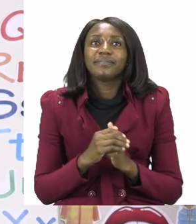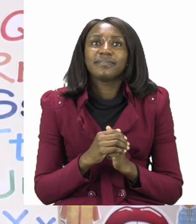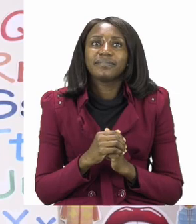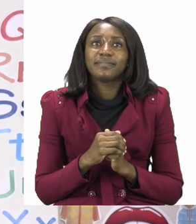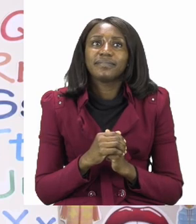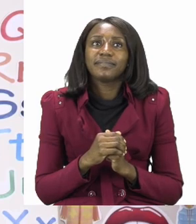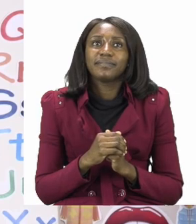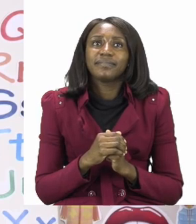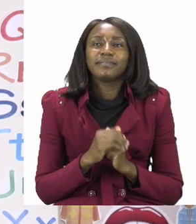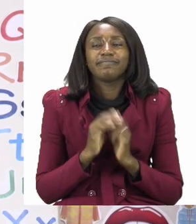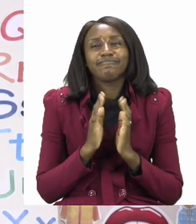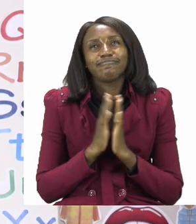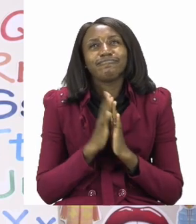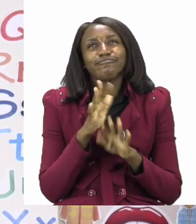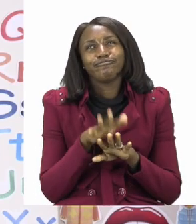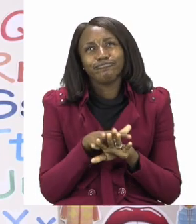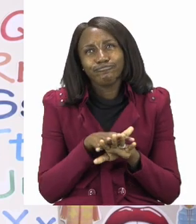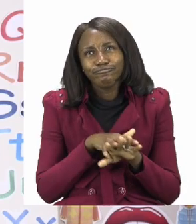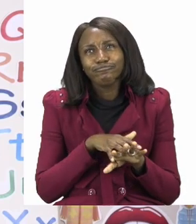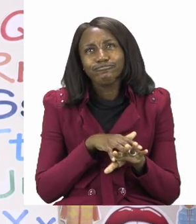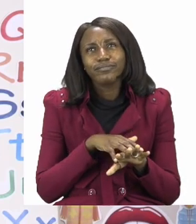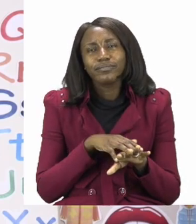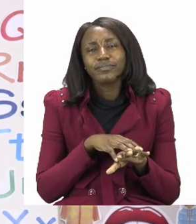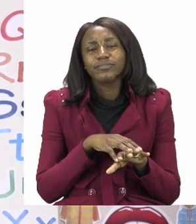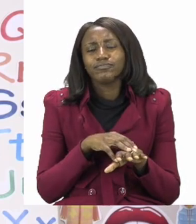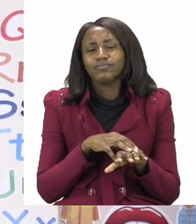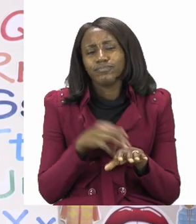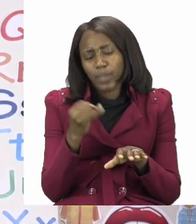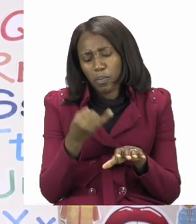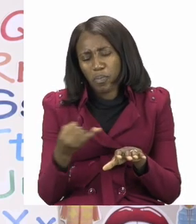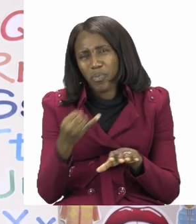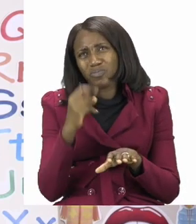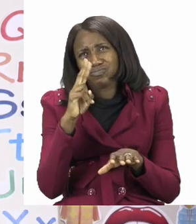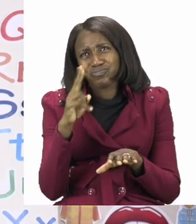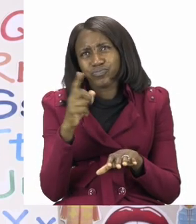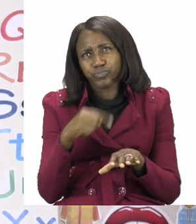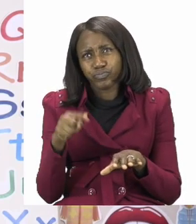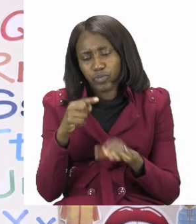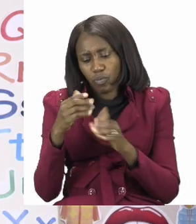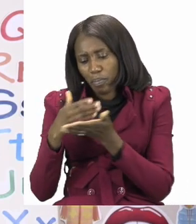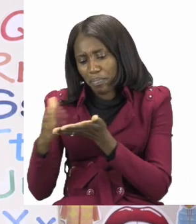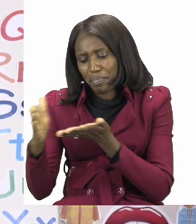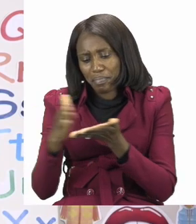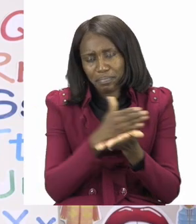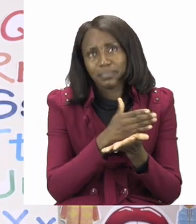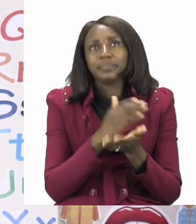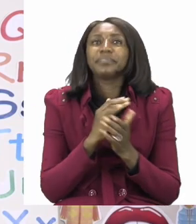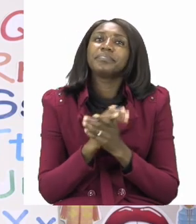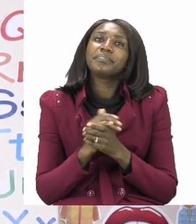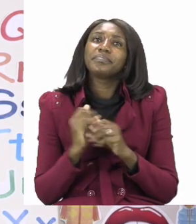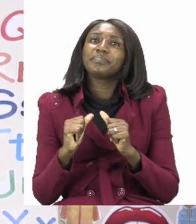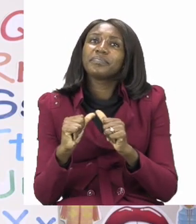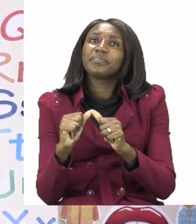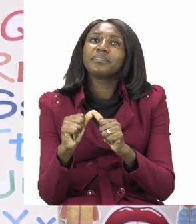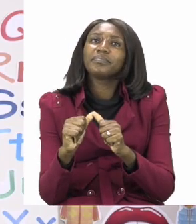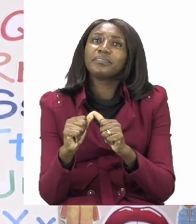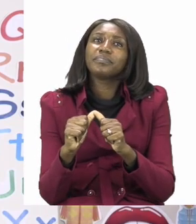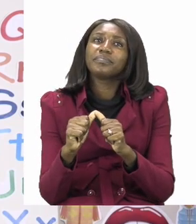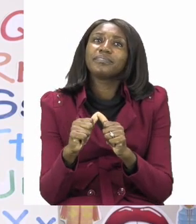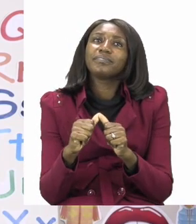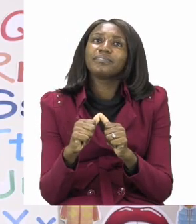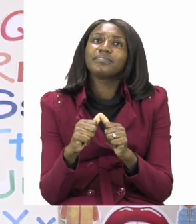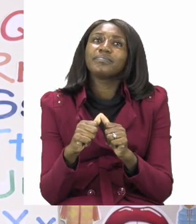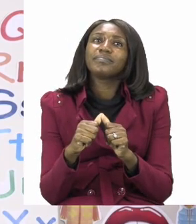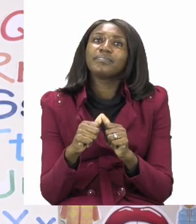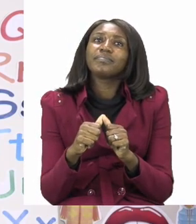So, take your time and make sure you draw only 2 circles for sharing. Let's try the next one. We have